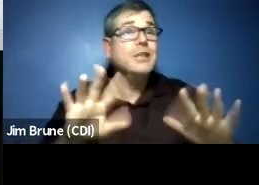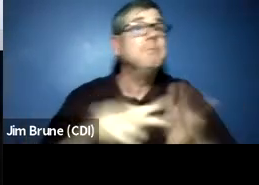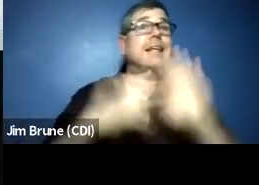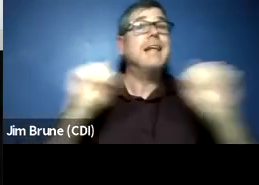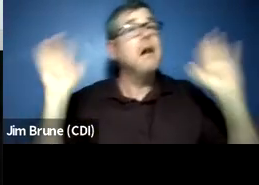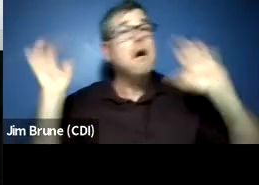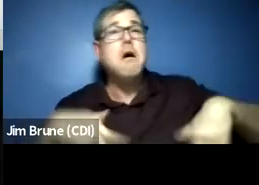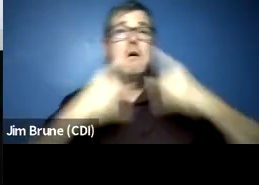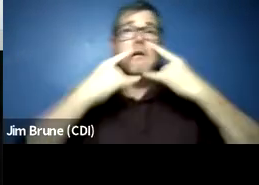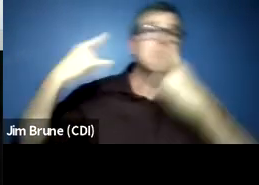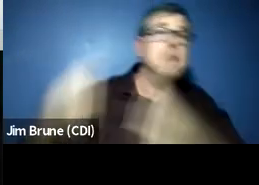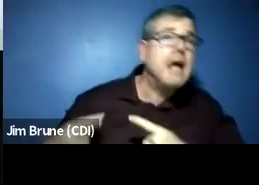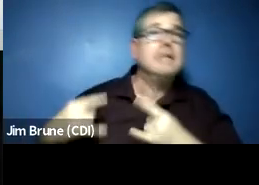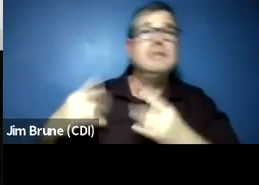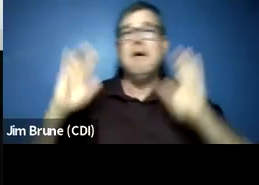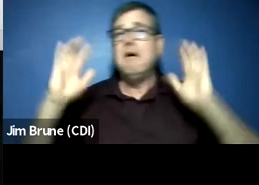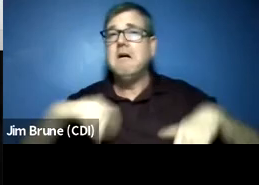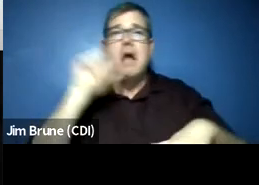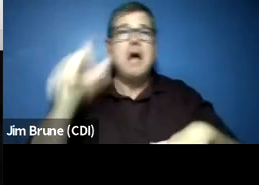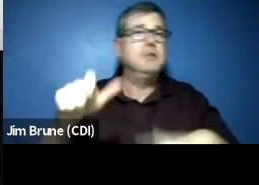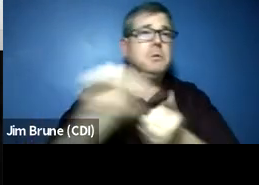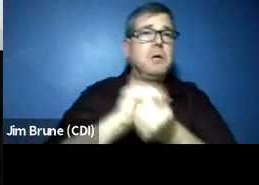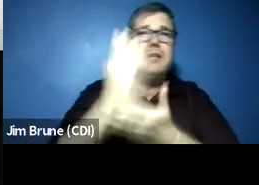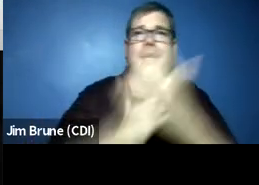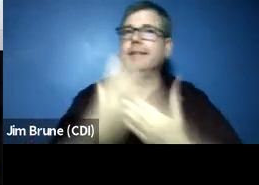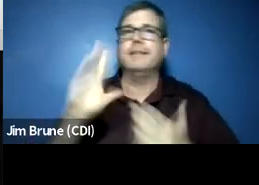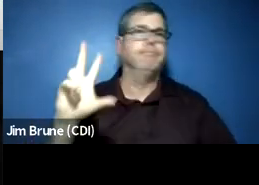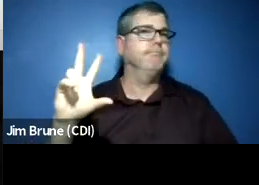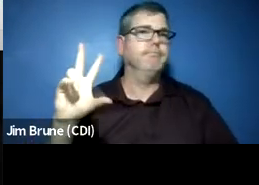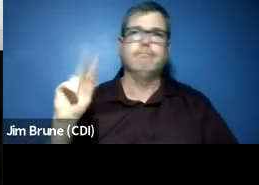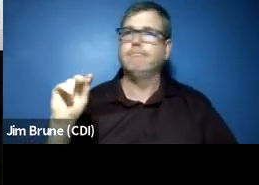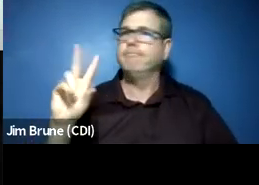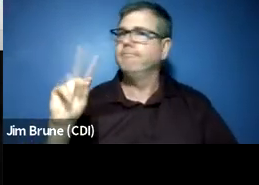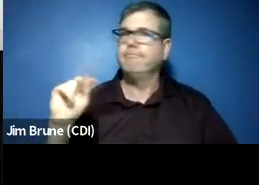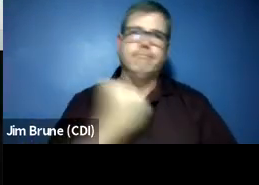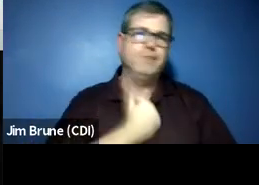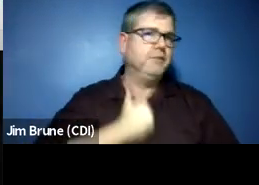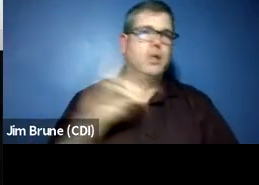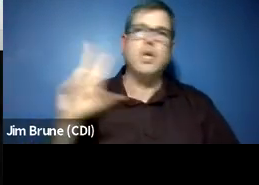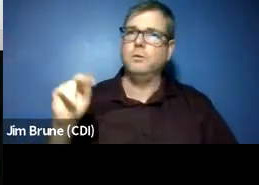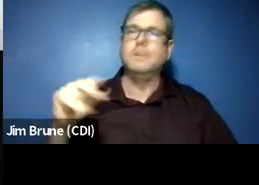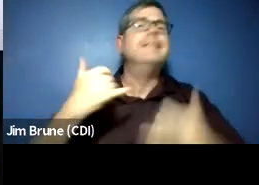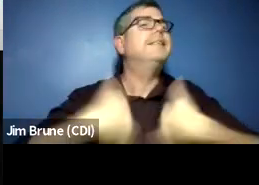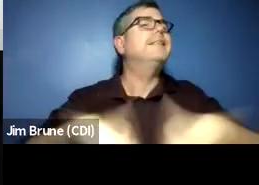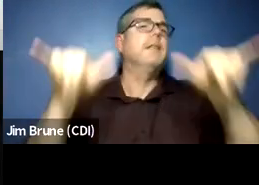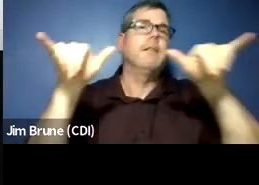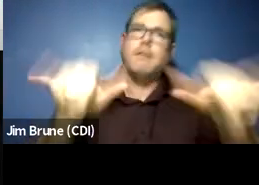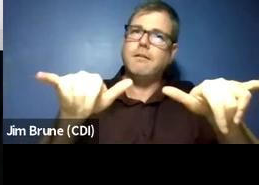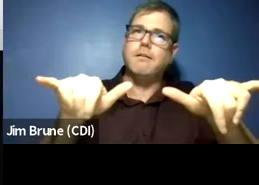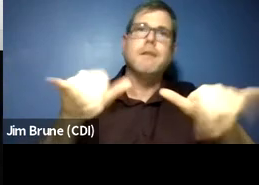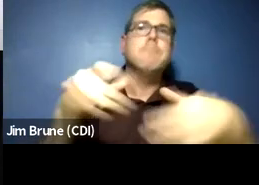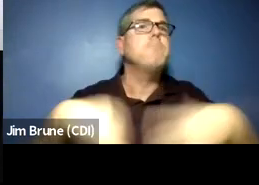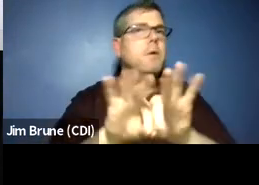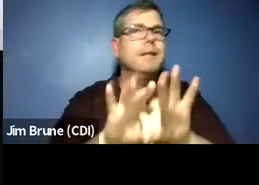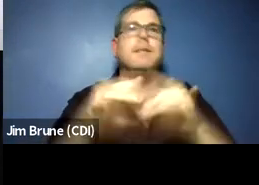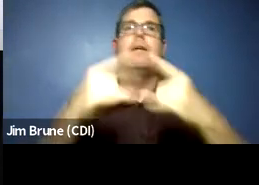at this point. Okay. So we still need to mask, we still need to social distance, we still need to wash our hands. We need to